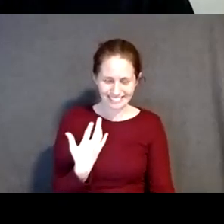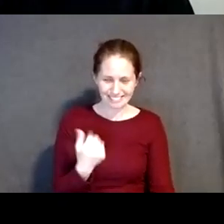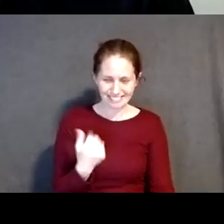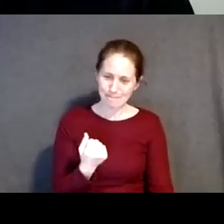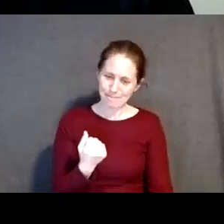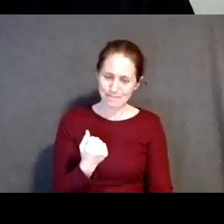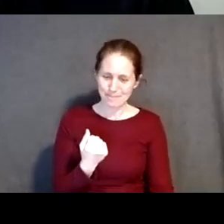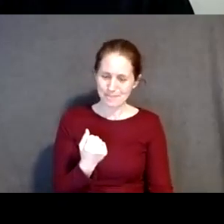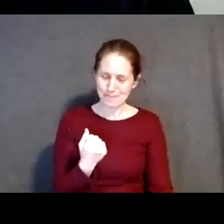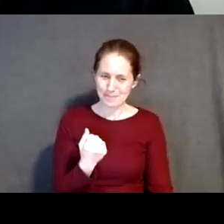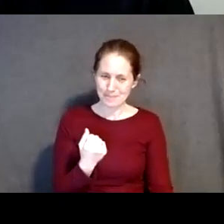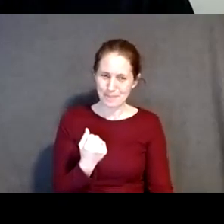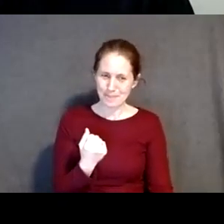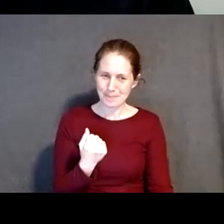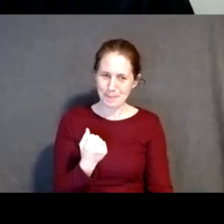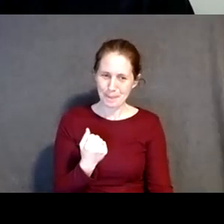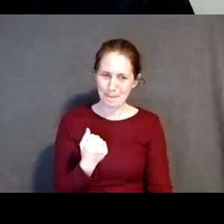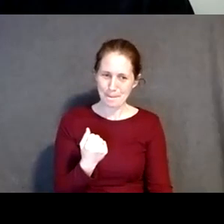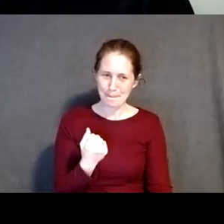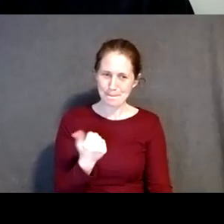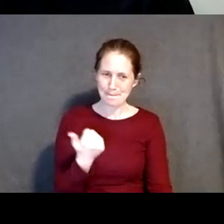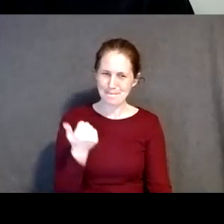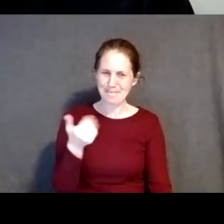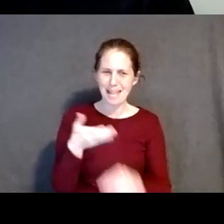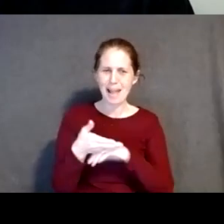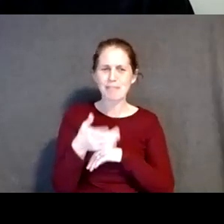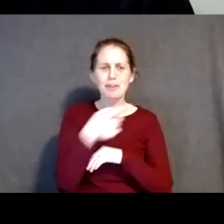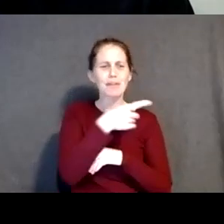after a few months of their